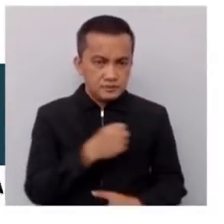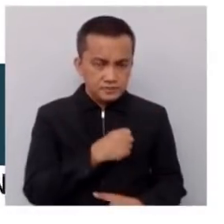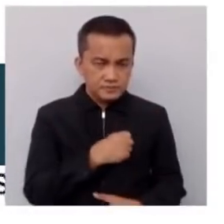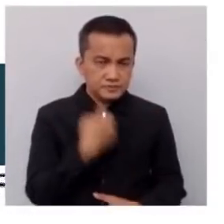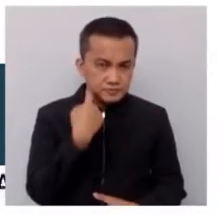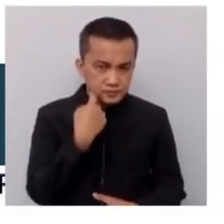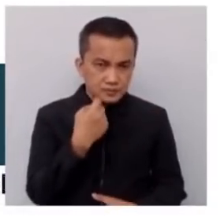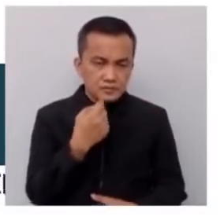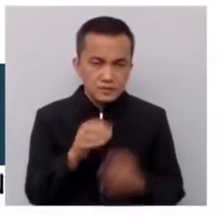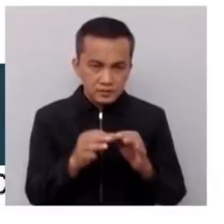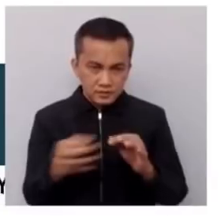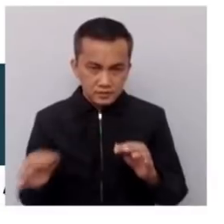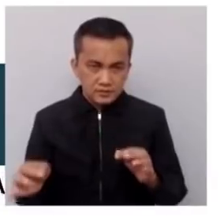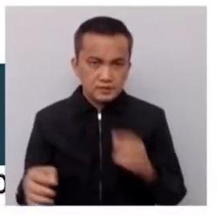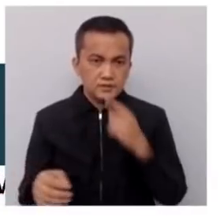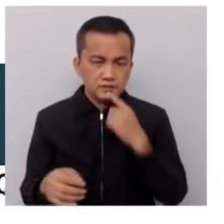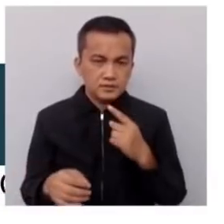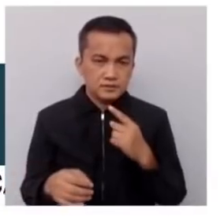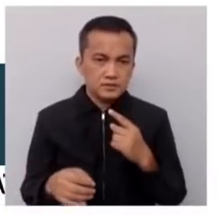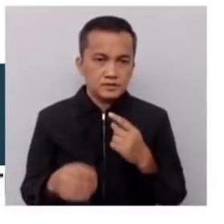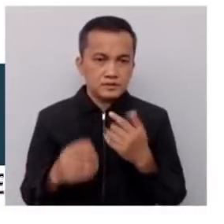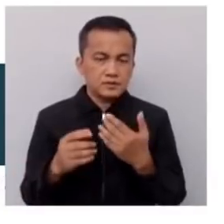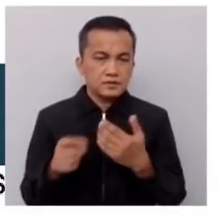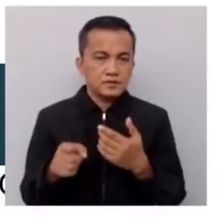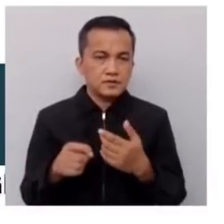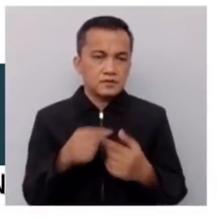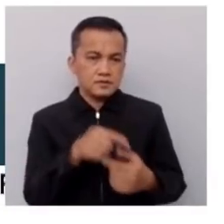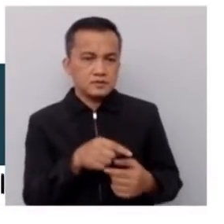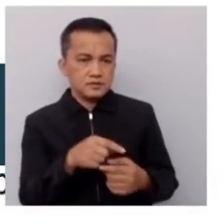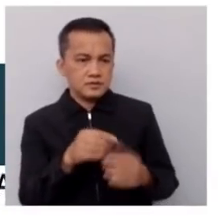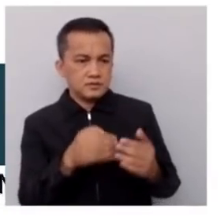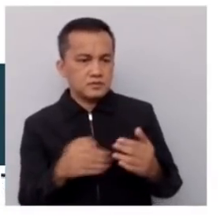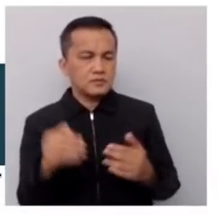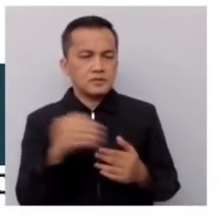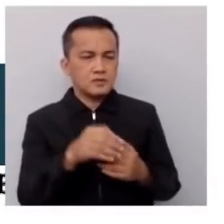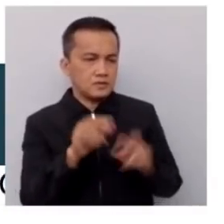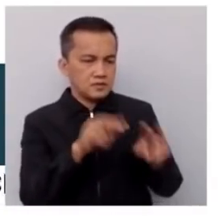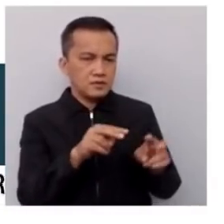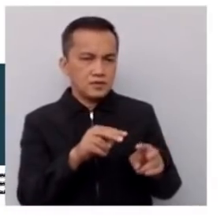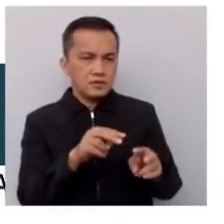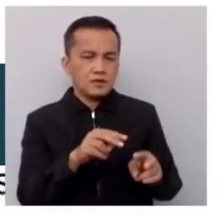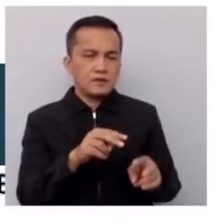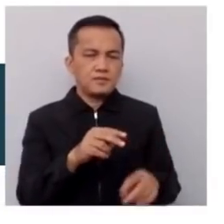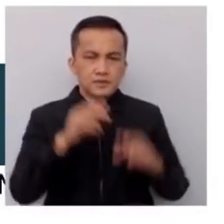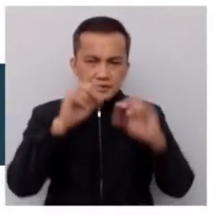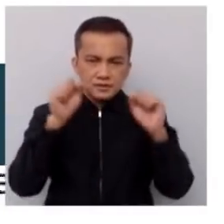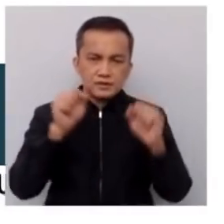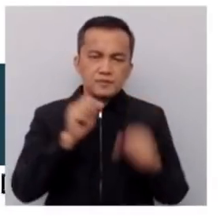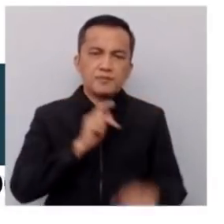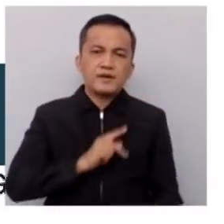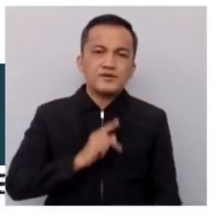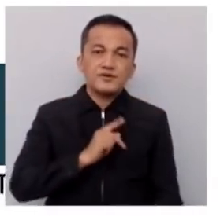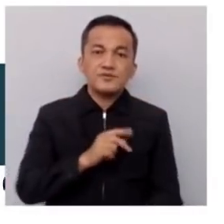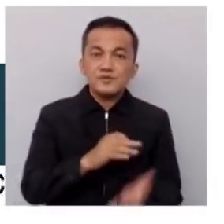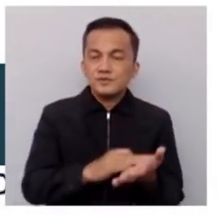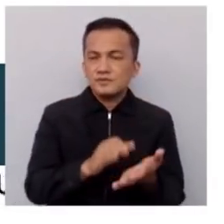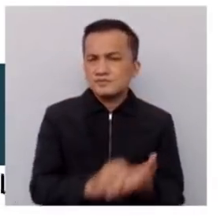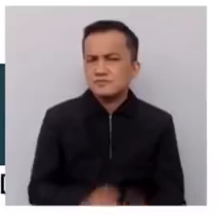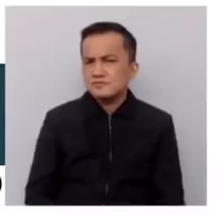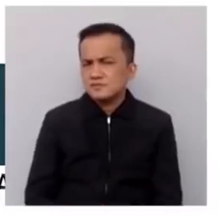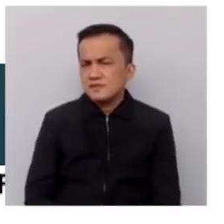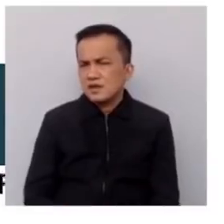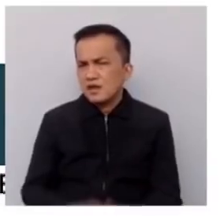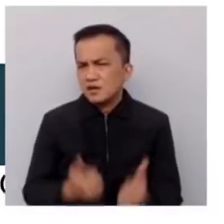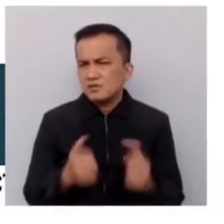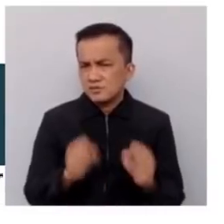statement, also said that this may just be a prelude to a presidential pardon. How so? And how much of a possibility is